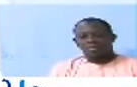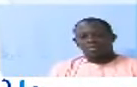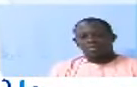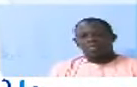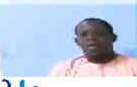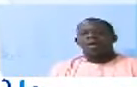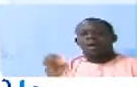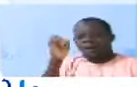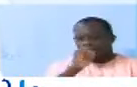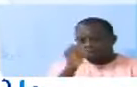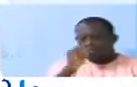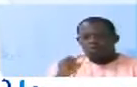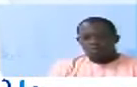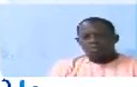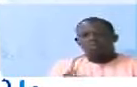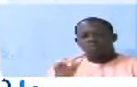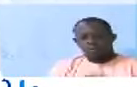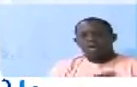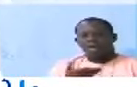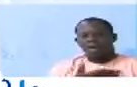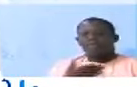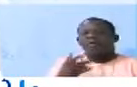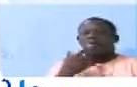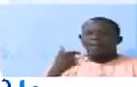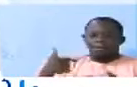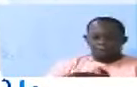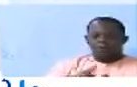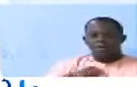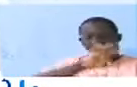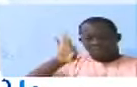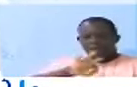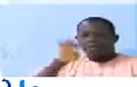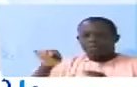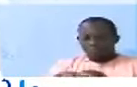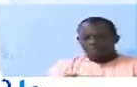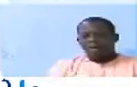Because we are bloodly related, I left him.